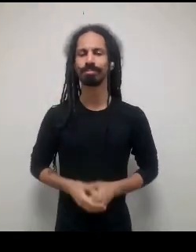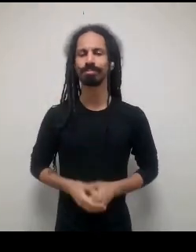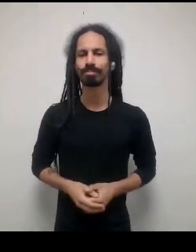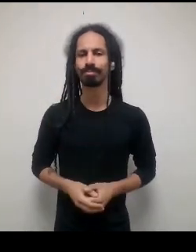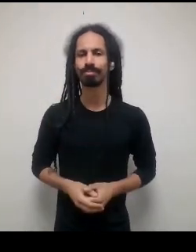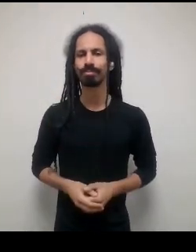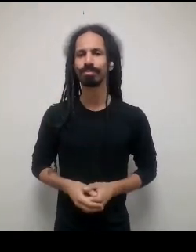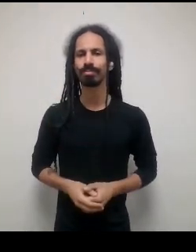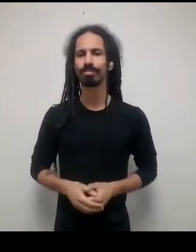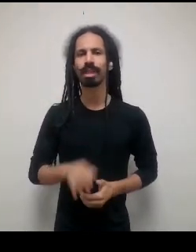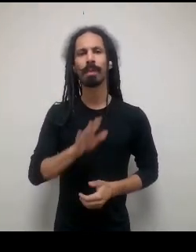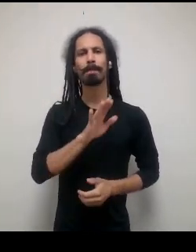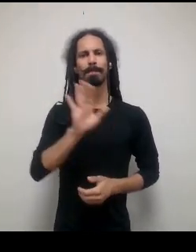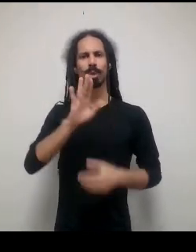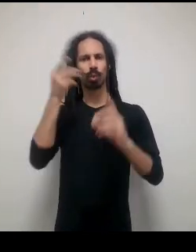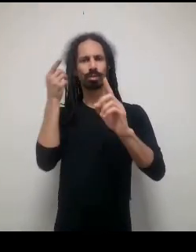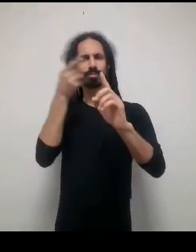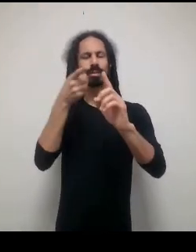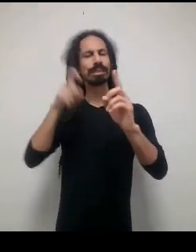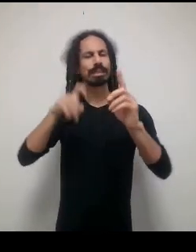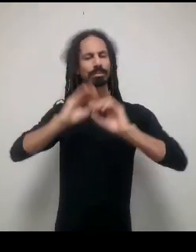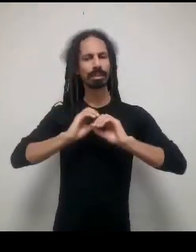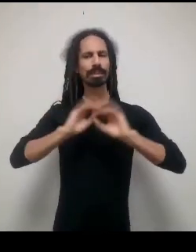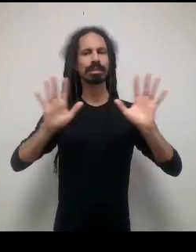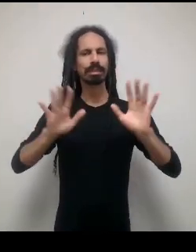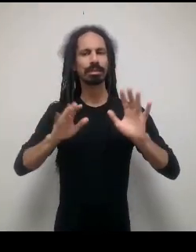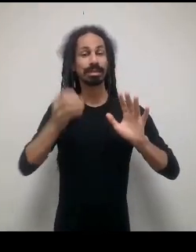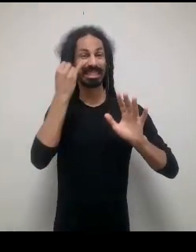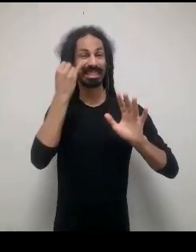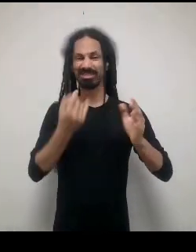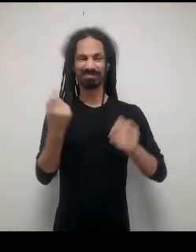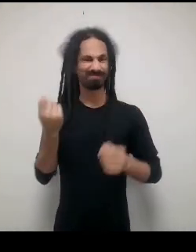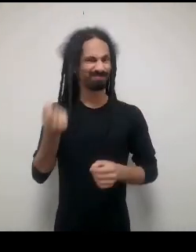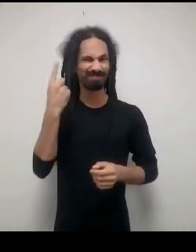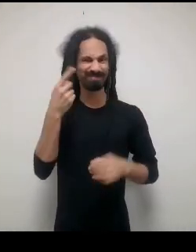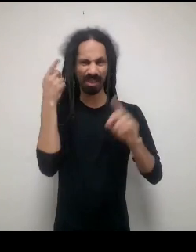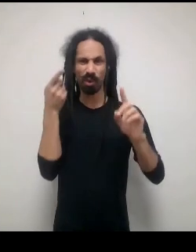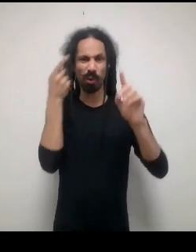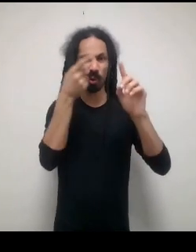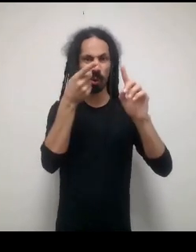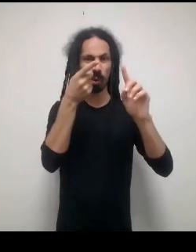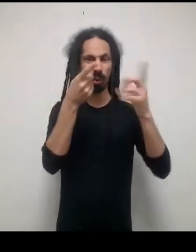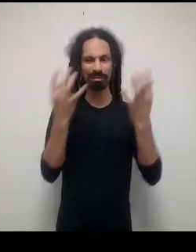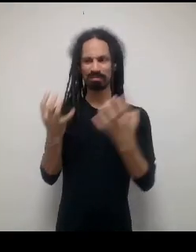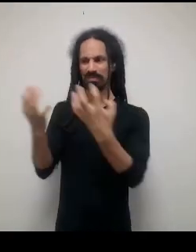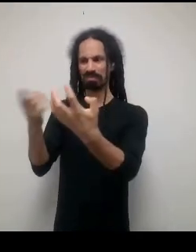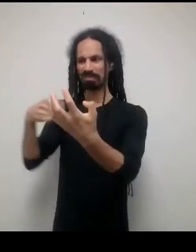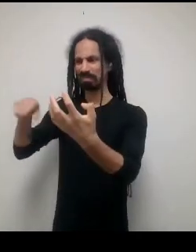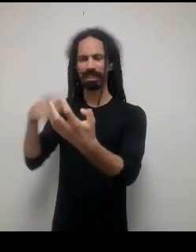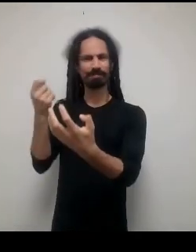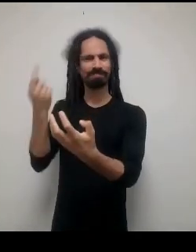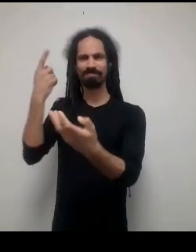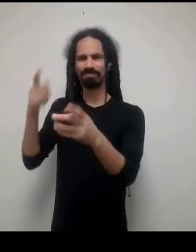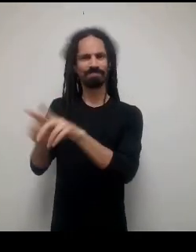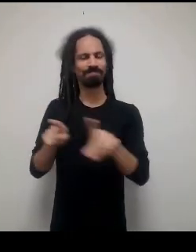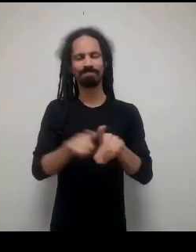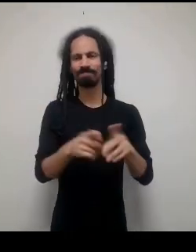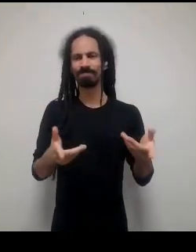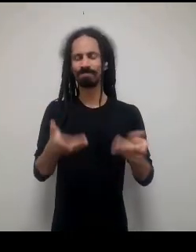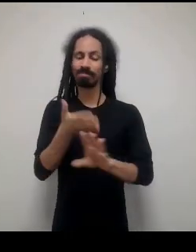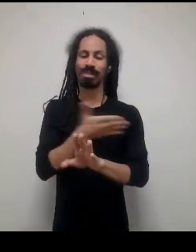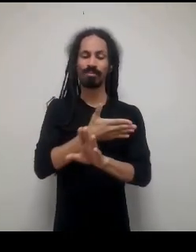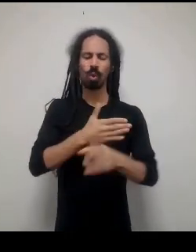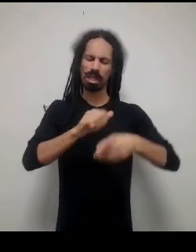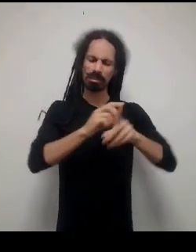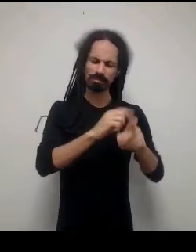your objective needs to be clear to you, because if it's not clear to you, it's not going to be clear to your audience, right? So you really, before diving